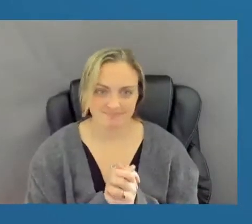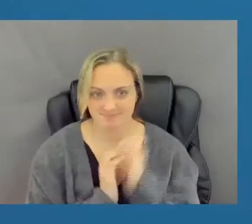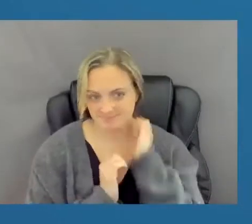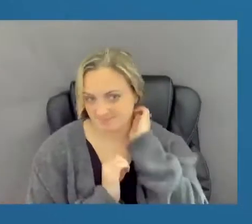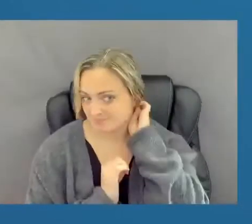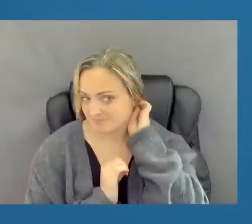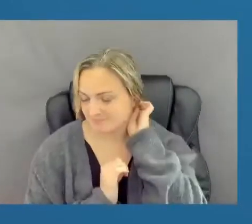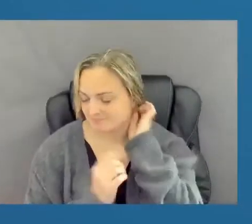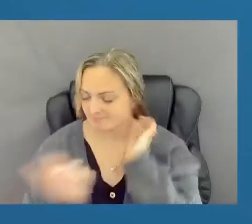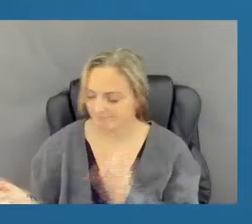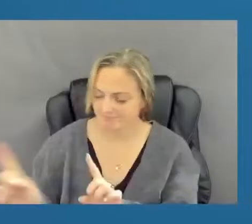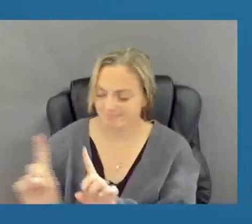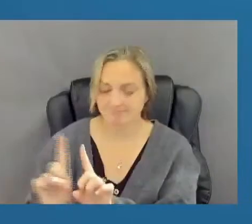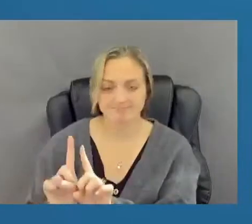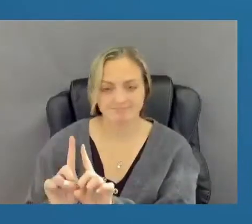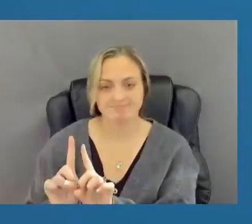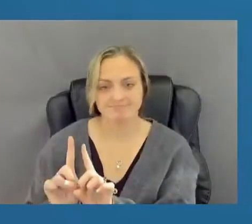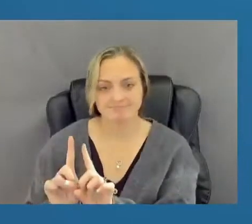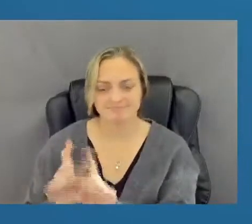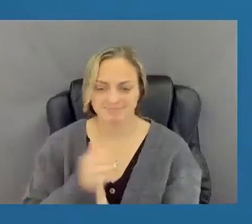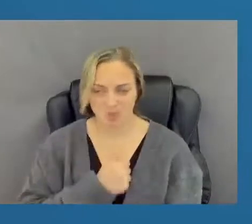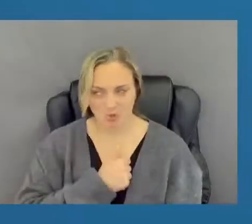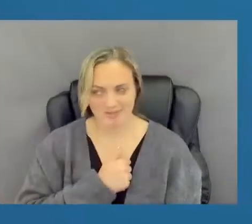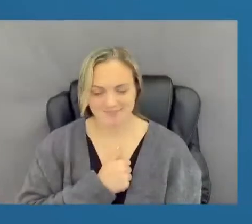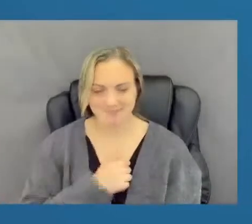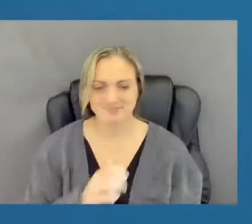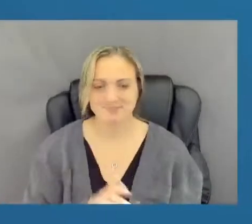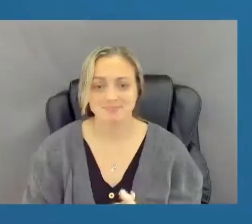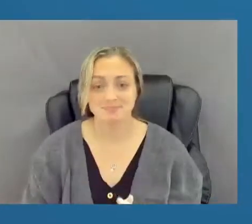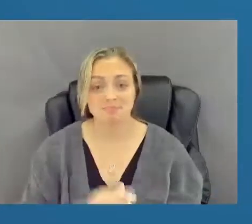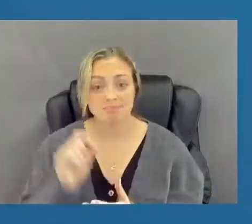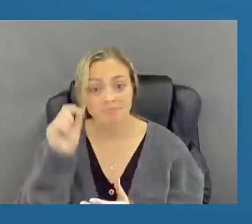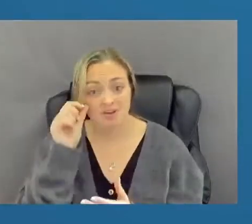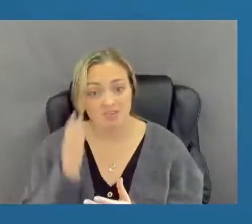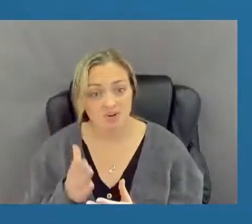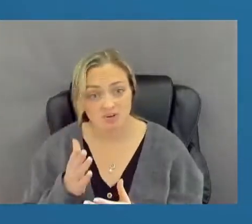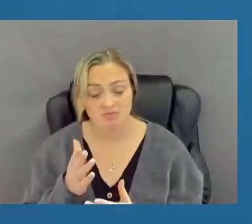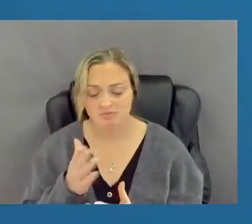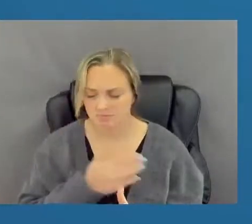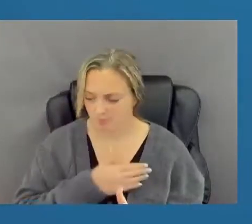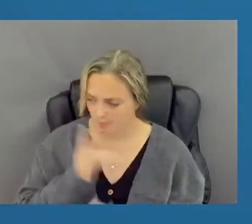Stand right beside me here. I'm sorry. Governor Hochul, please join me.